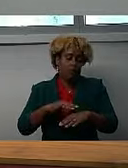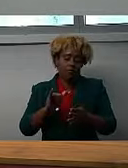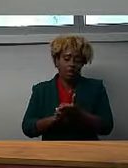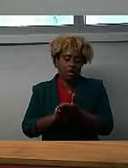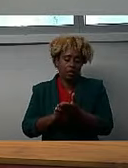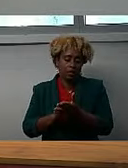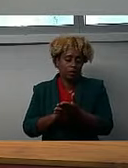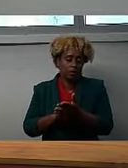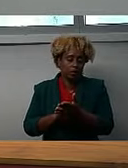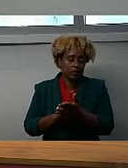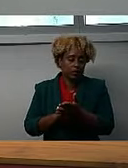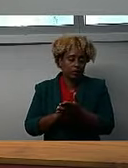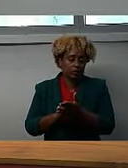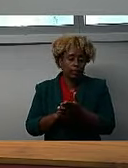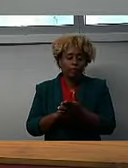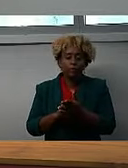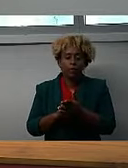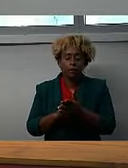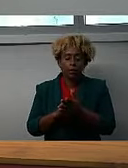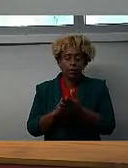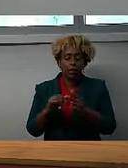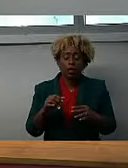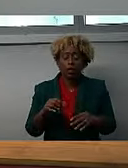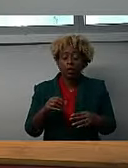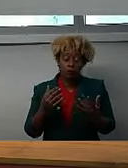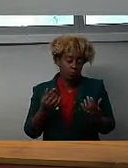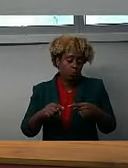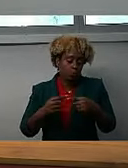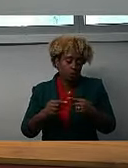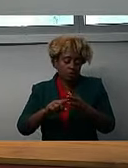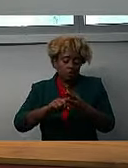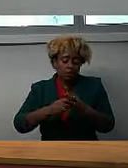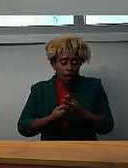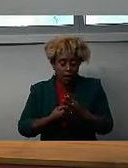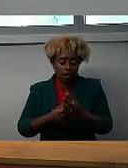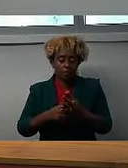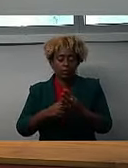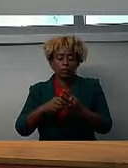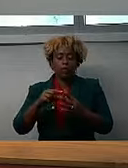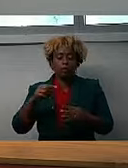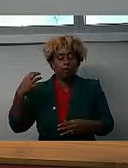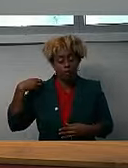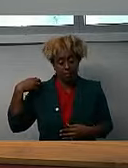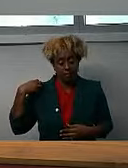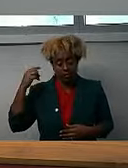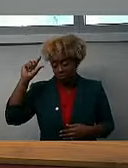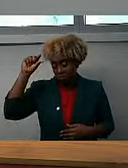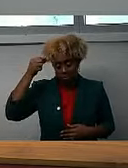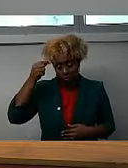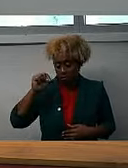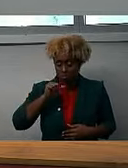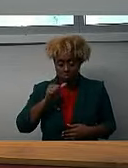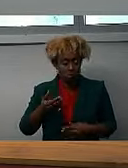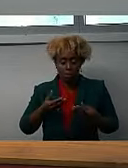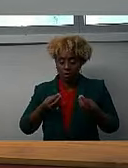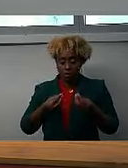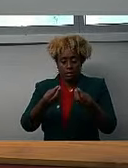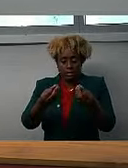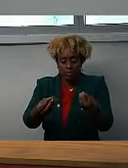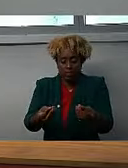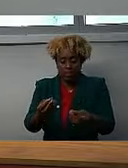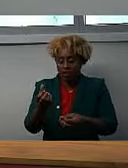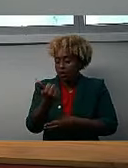In essence, upon assuming office, my government was not provided with any transition